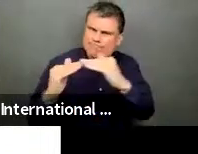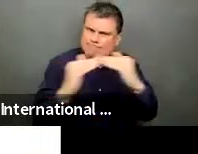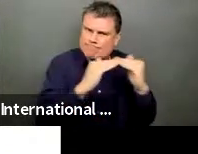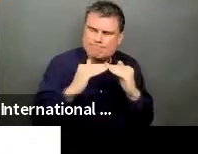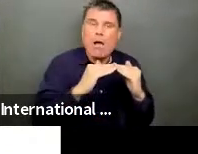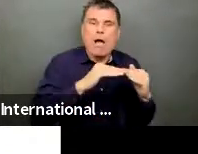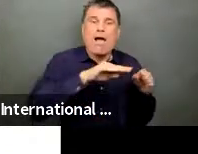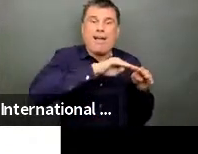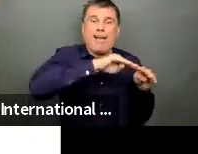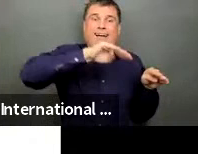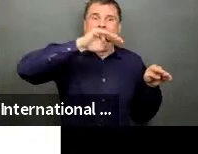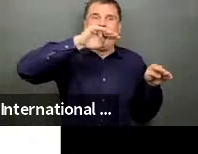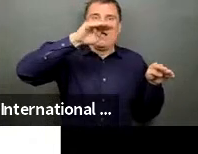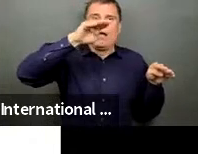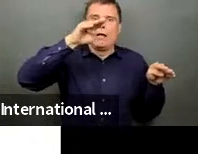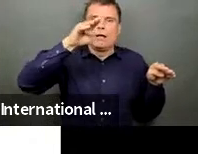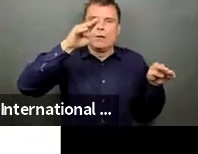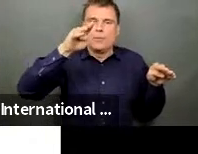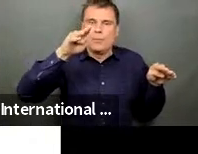in the